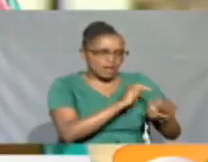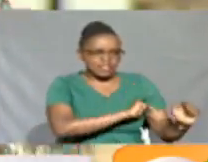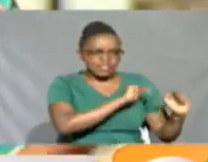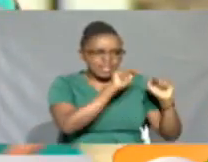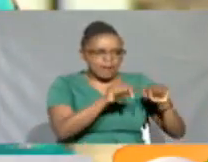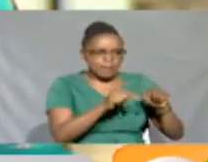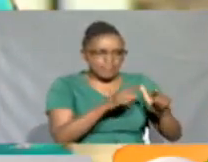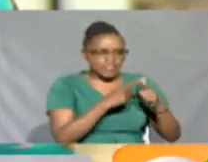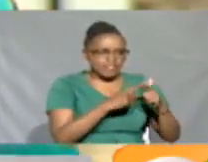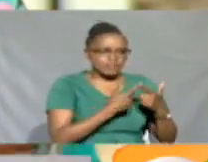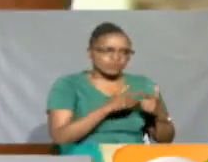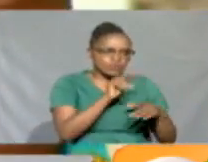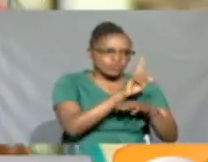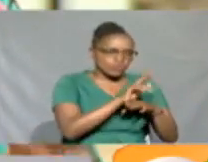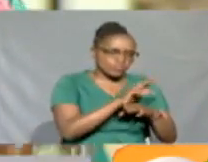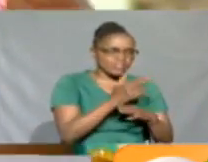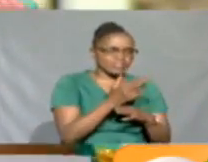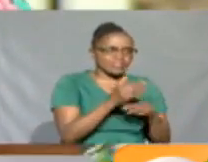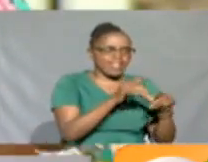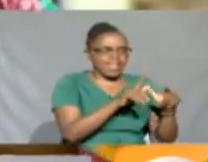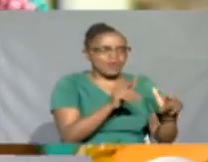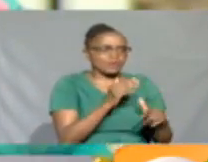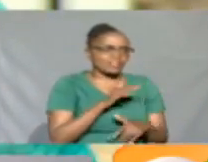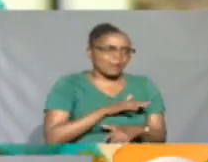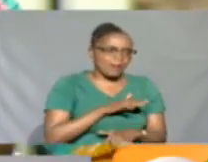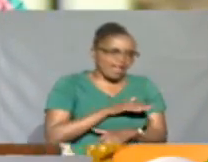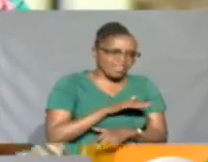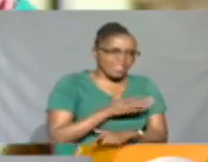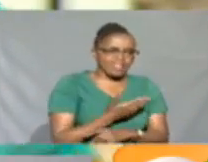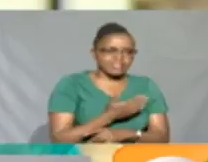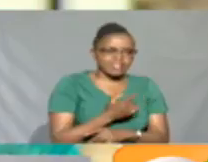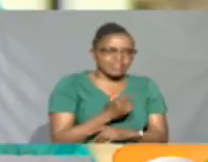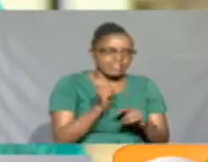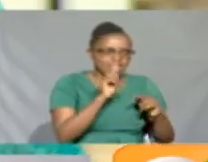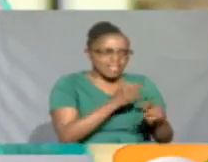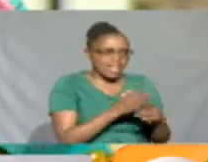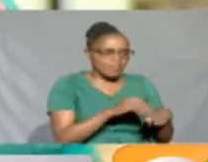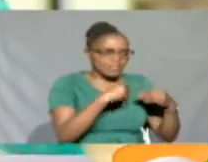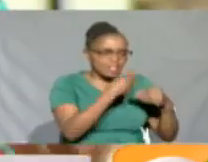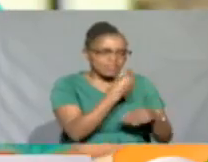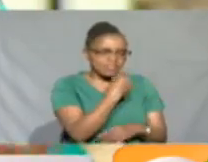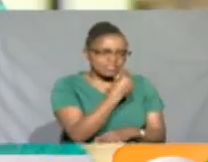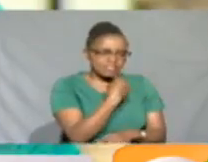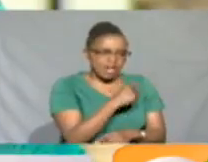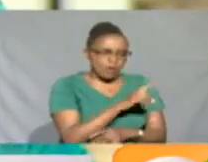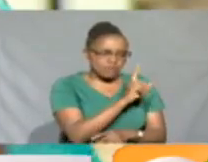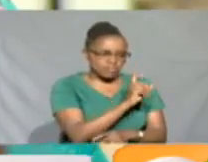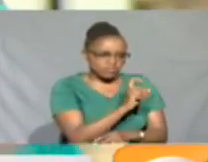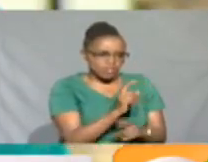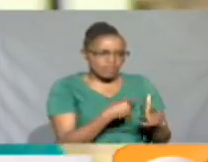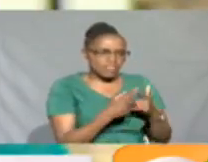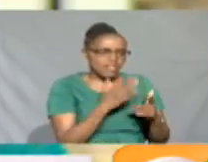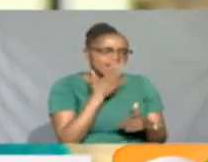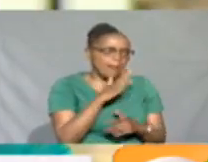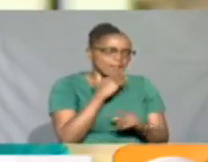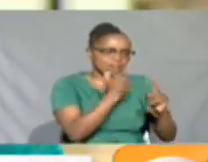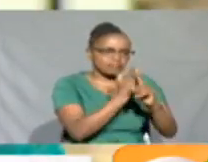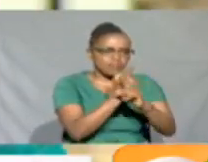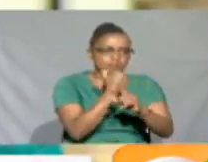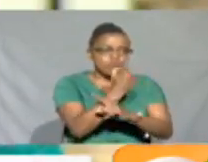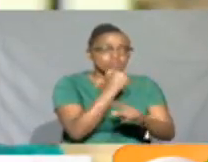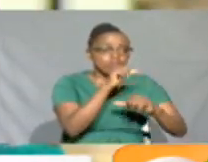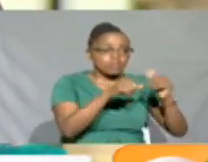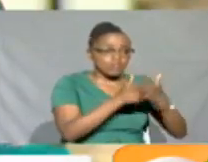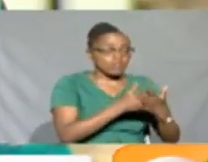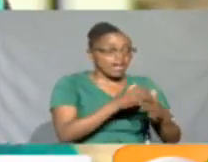and we could call them in our mother tongue. They would come and check whether we have, they would come deworm, you know, do the basics, the diabetes, everything else. We are just talking